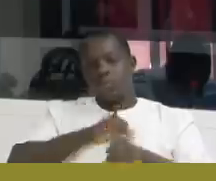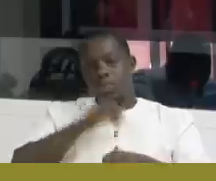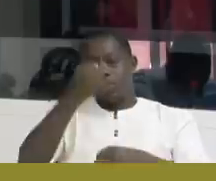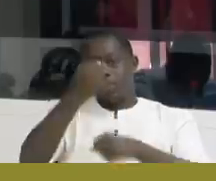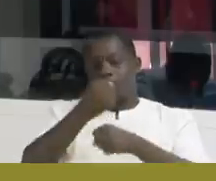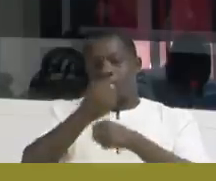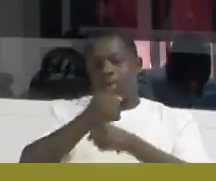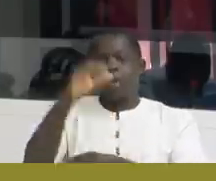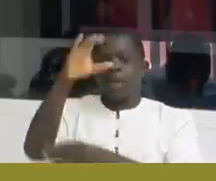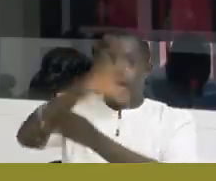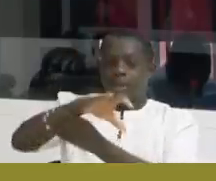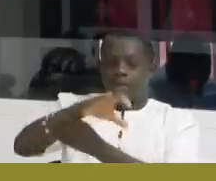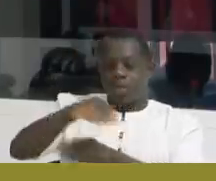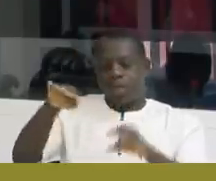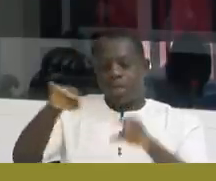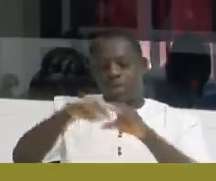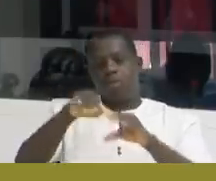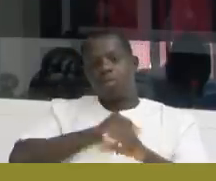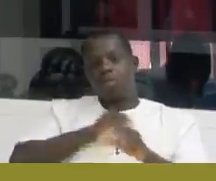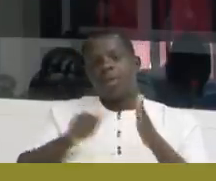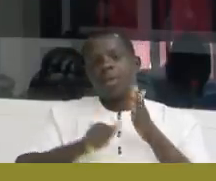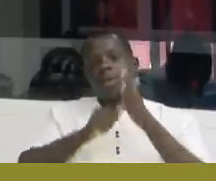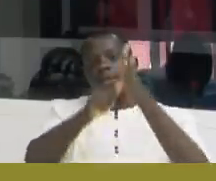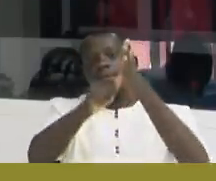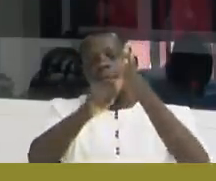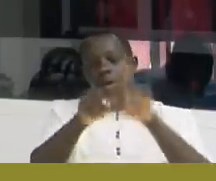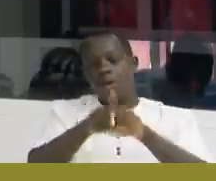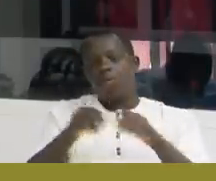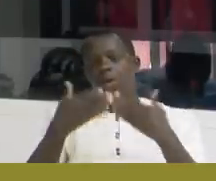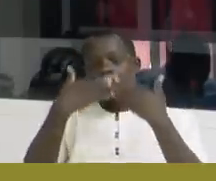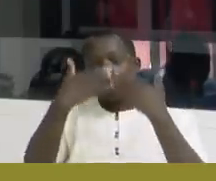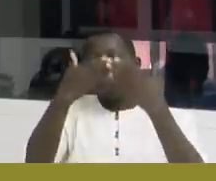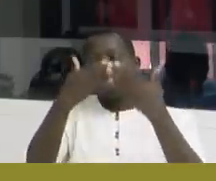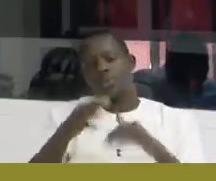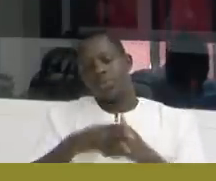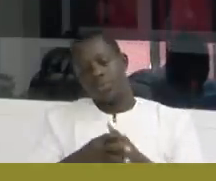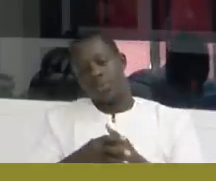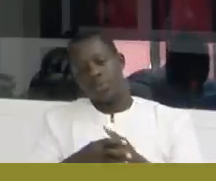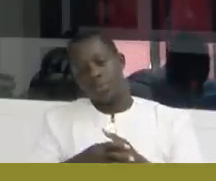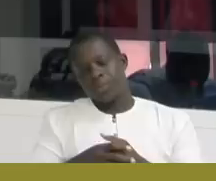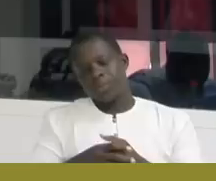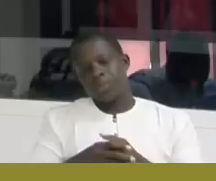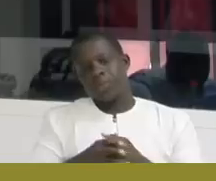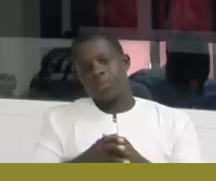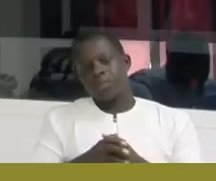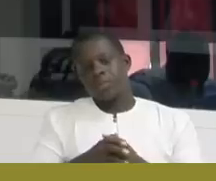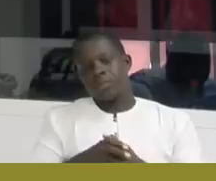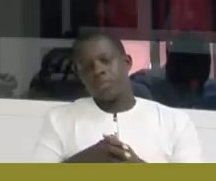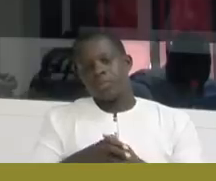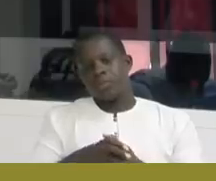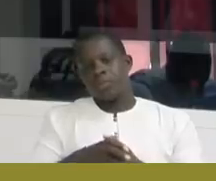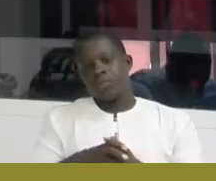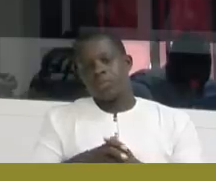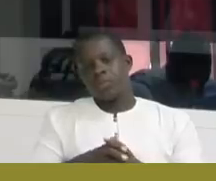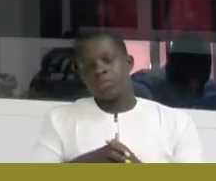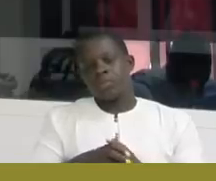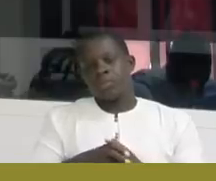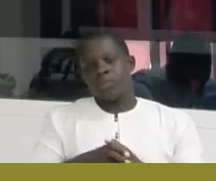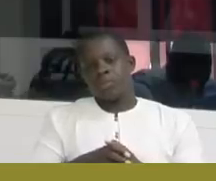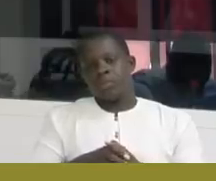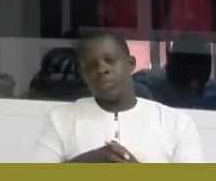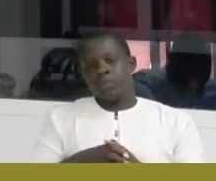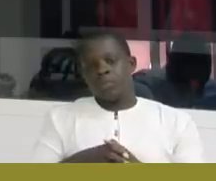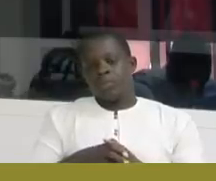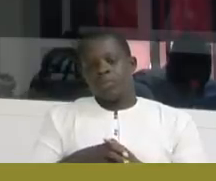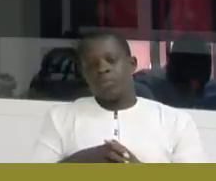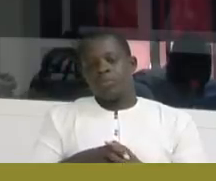council, including his deputy, of information. But that is quite